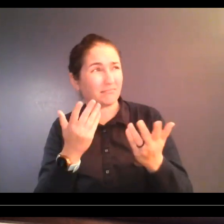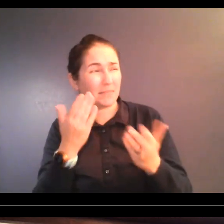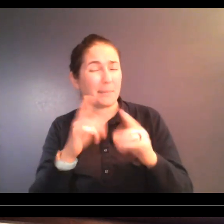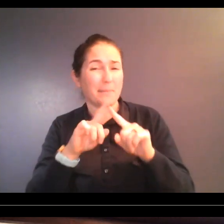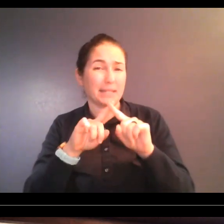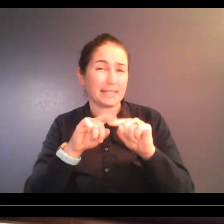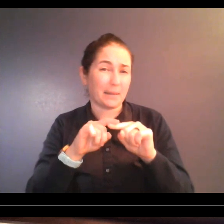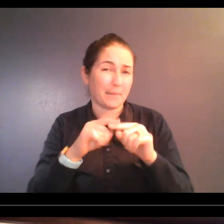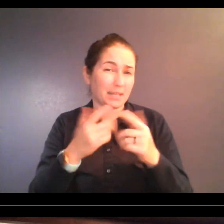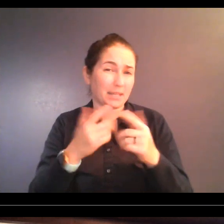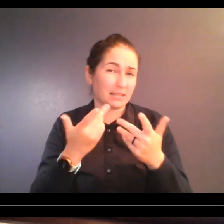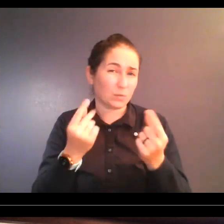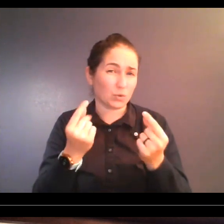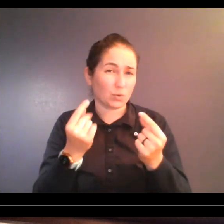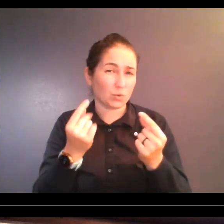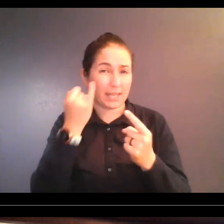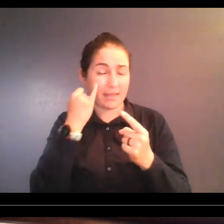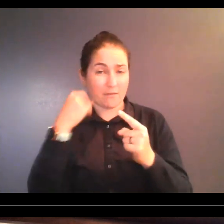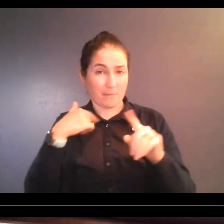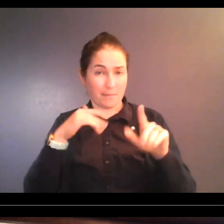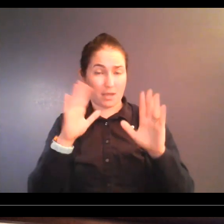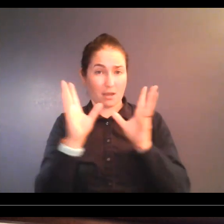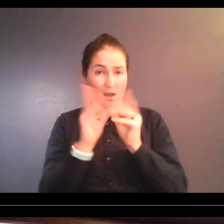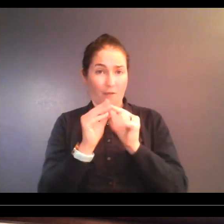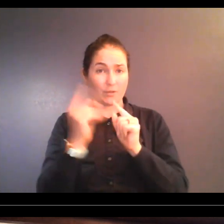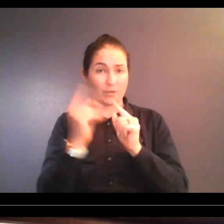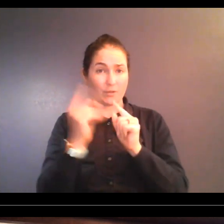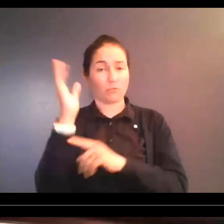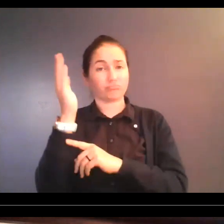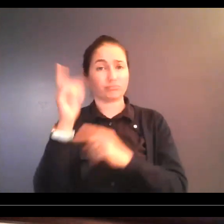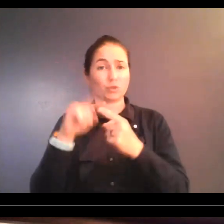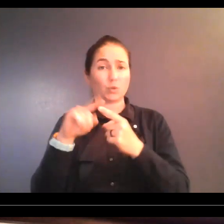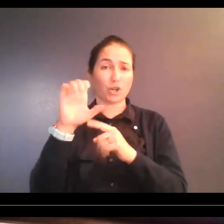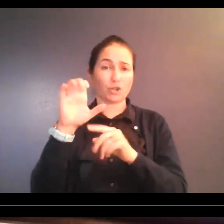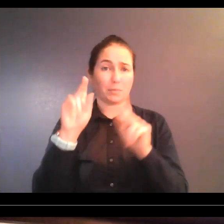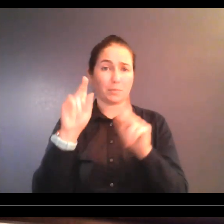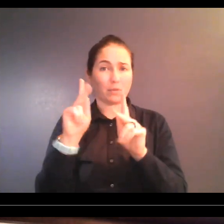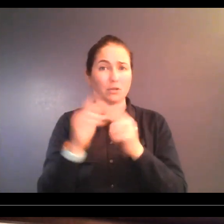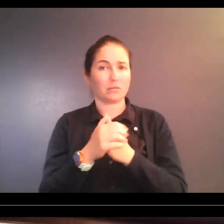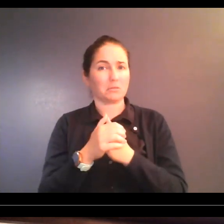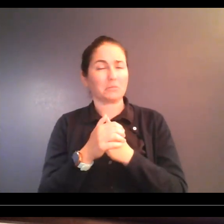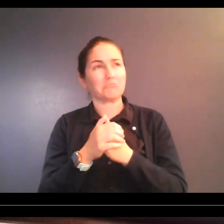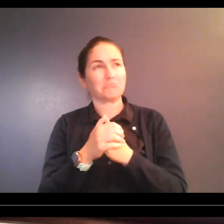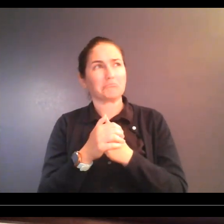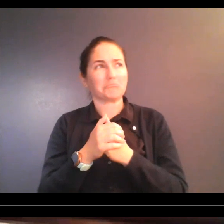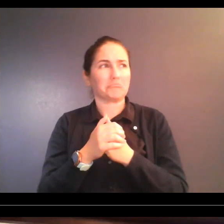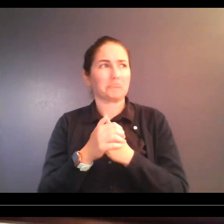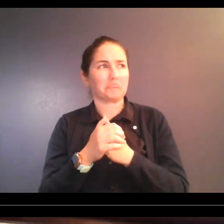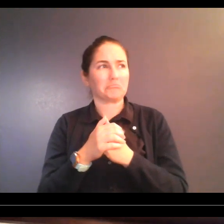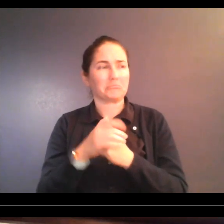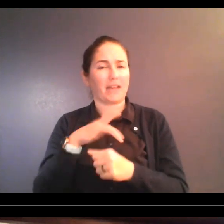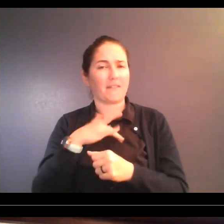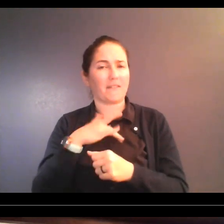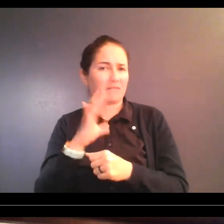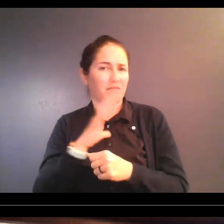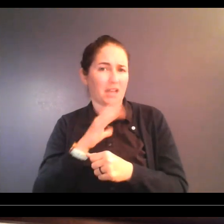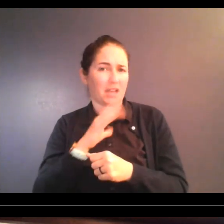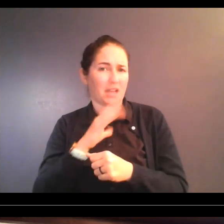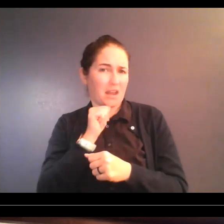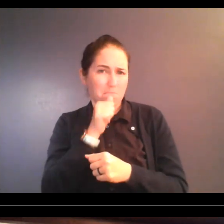nature of the thing that you're doing. If I'm at a conference and somebody's giving a talk to 100 people, I don't feel like that's a private